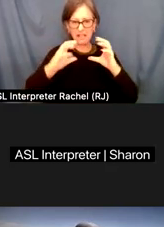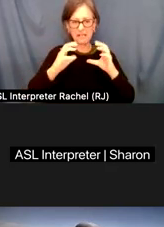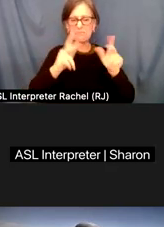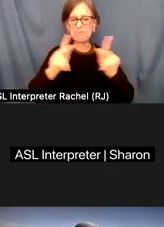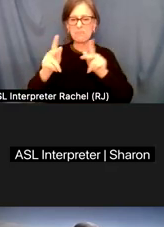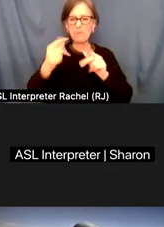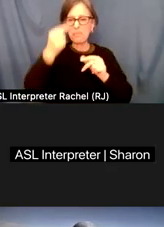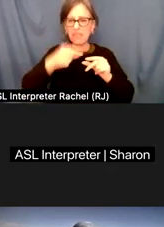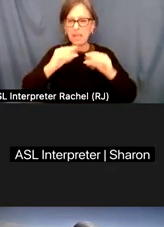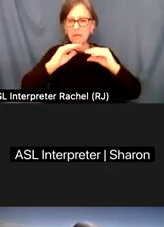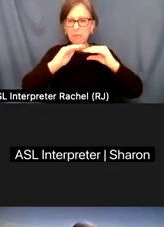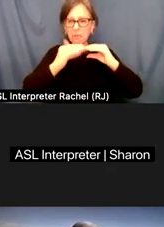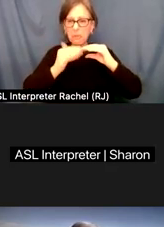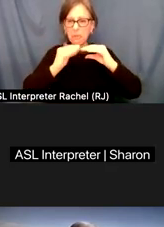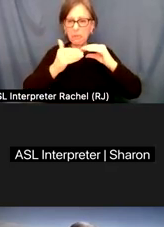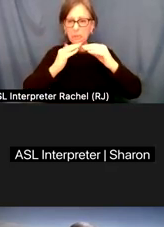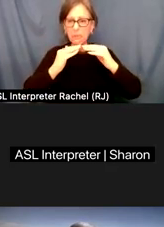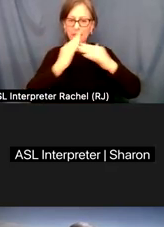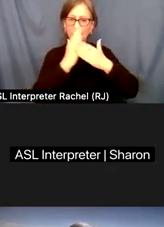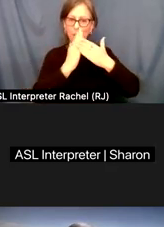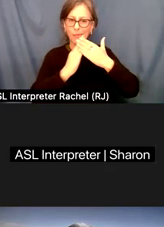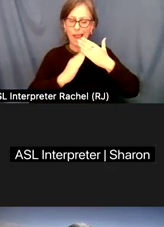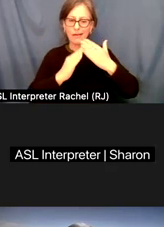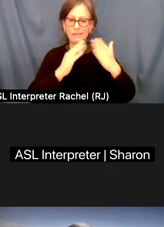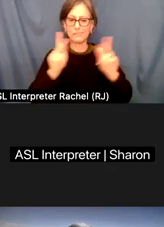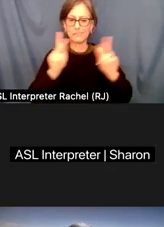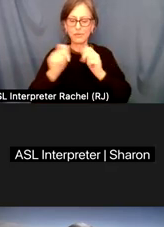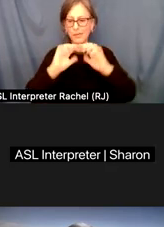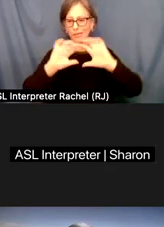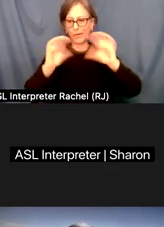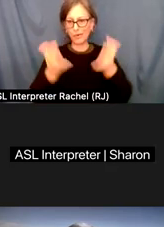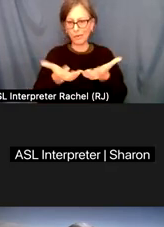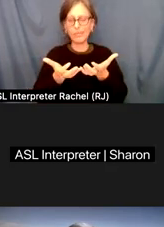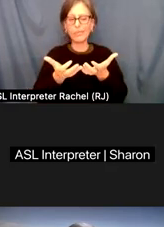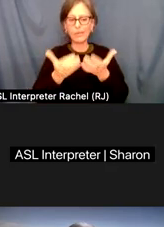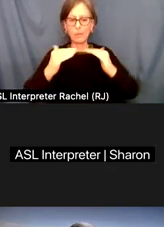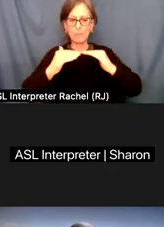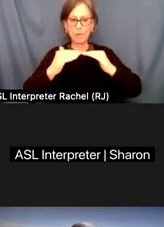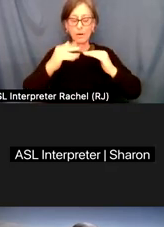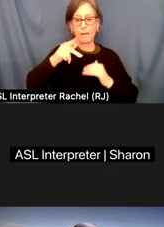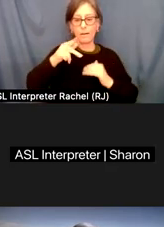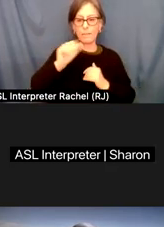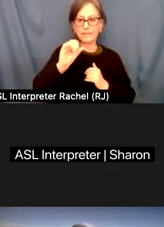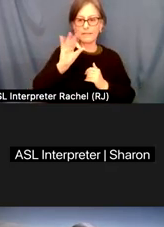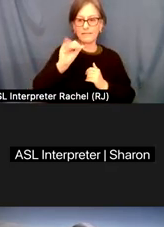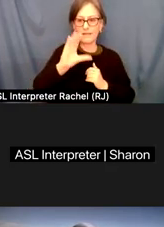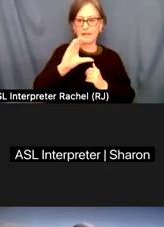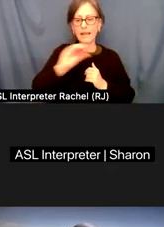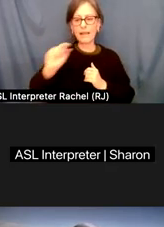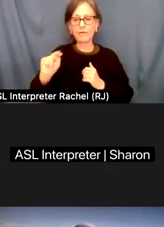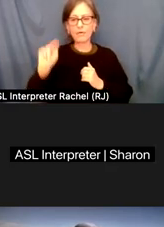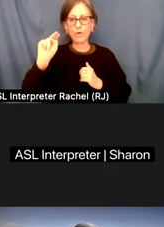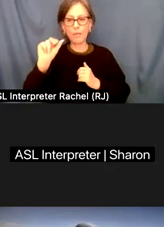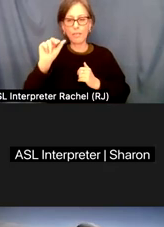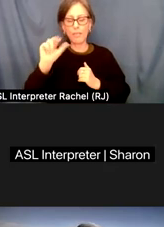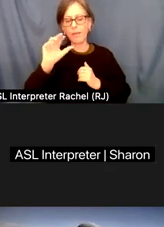is relative to the size of the Earth. And we're on the border between the Pacific Plate and the North American Plate. And of